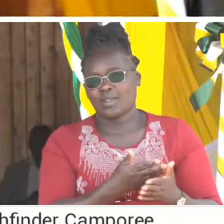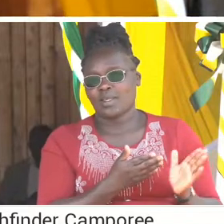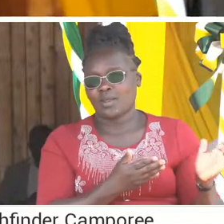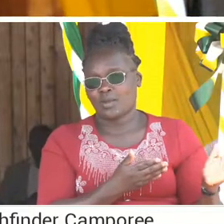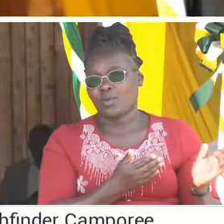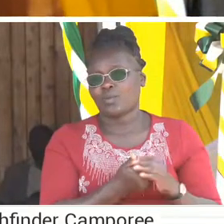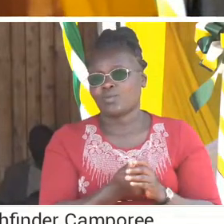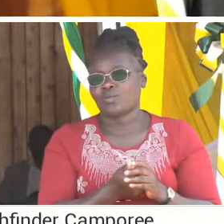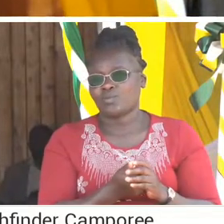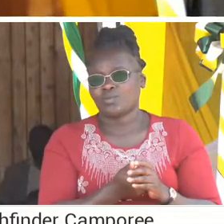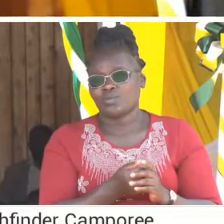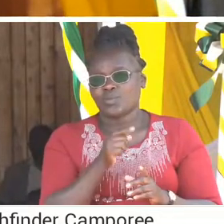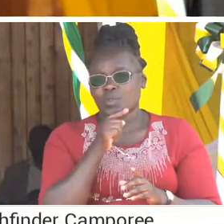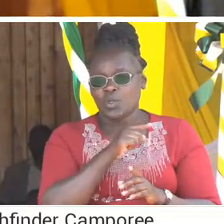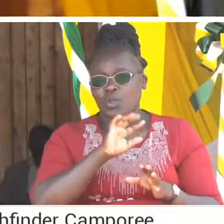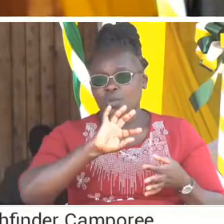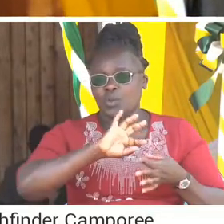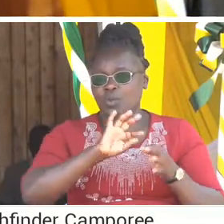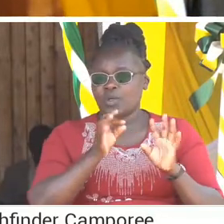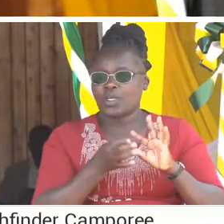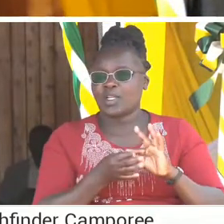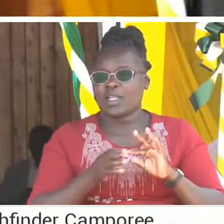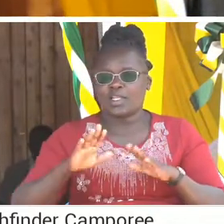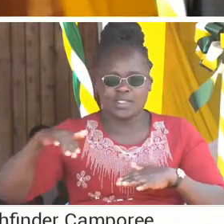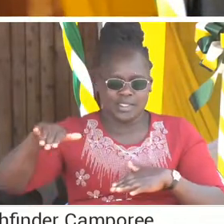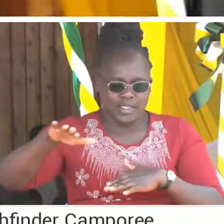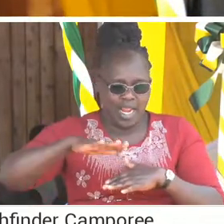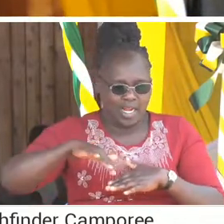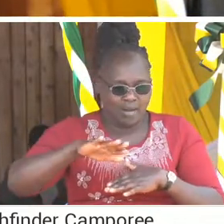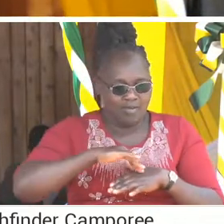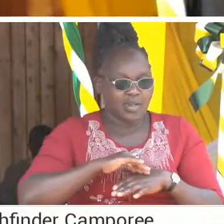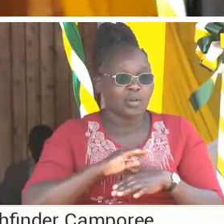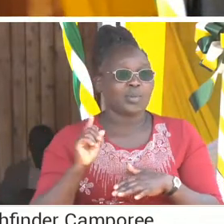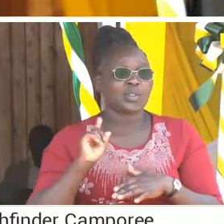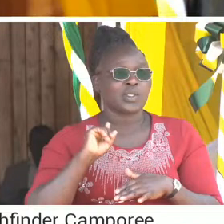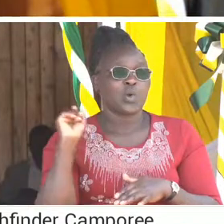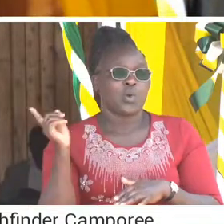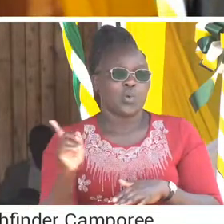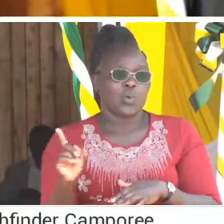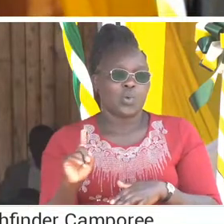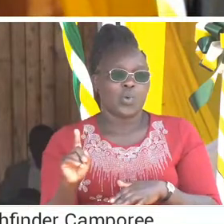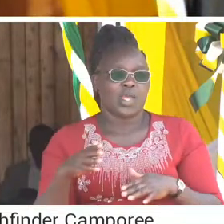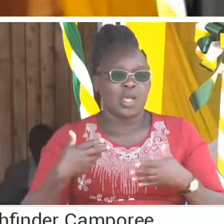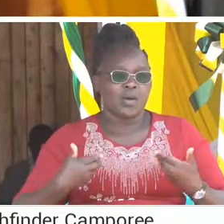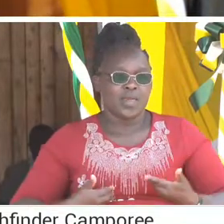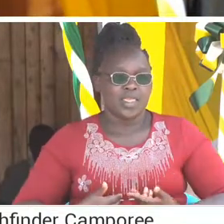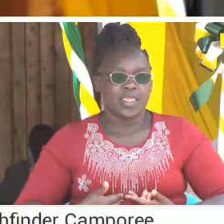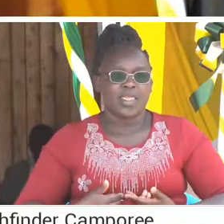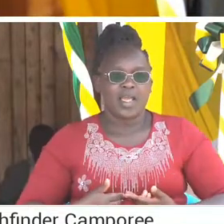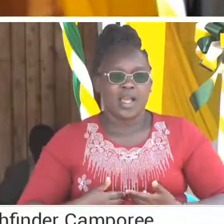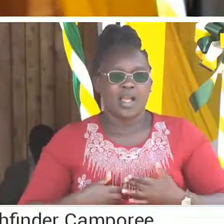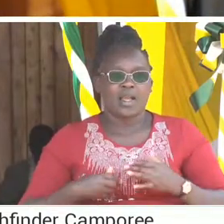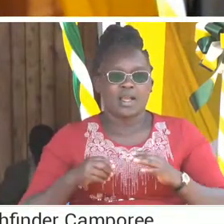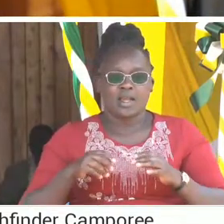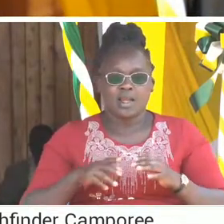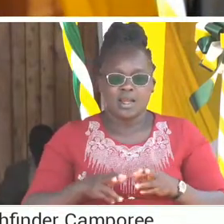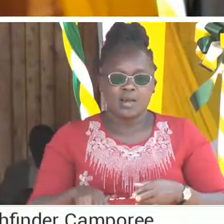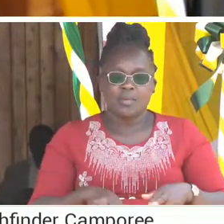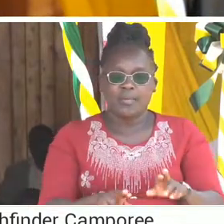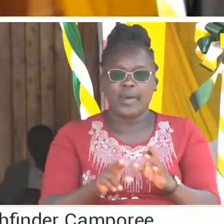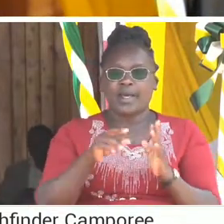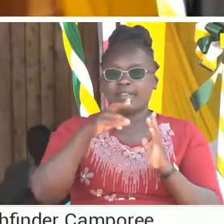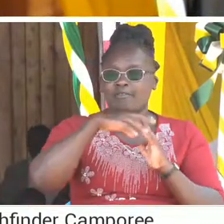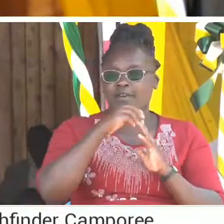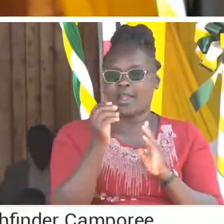environment where our young Pathfinders can grow spiritually, emotionally, and physically is evident in